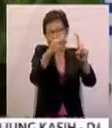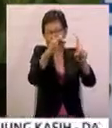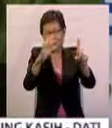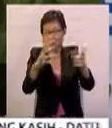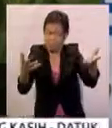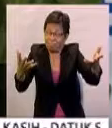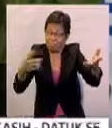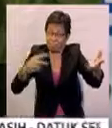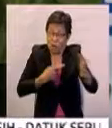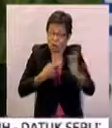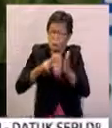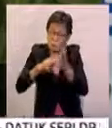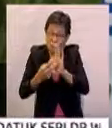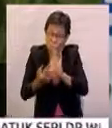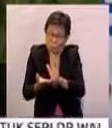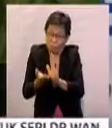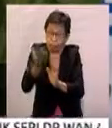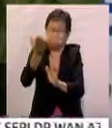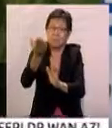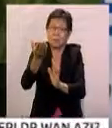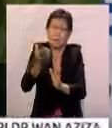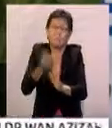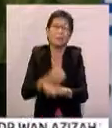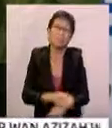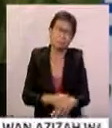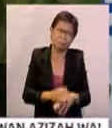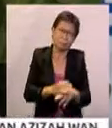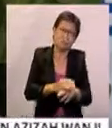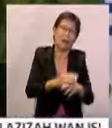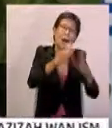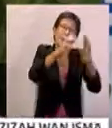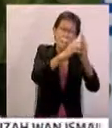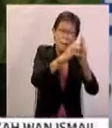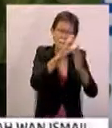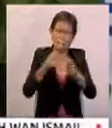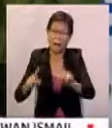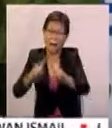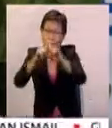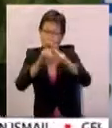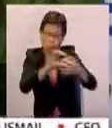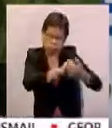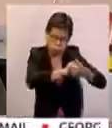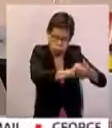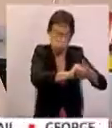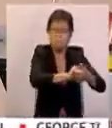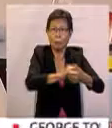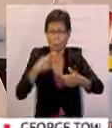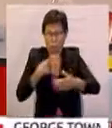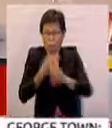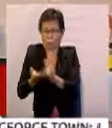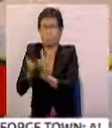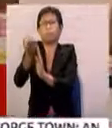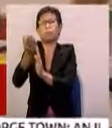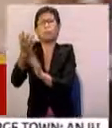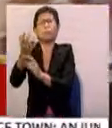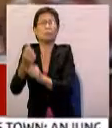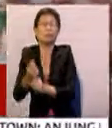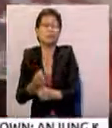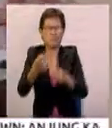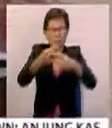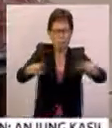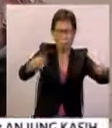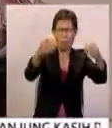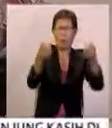have increased despite PAS and UMNO working together. Namun begitu,